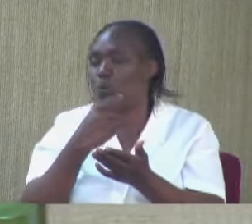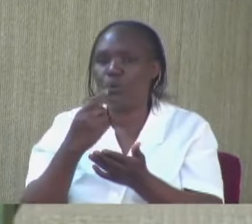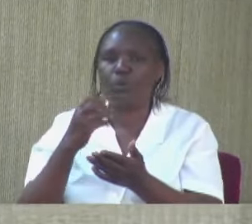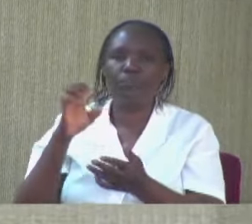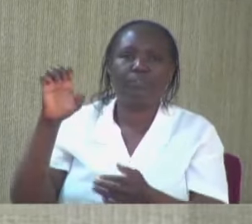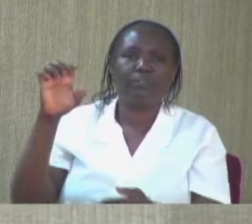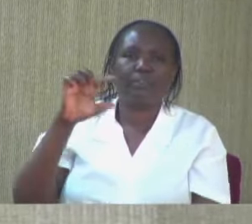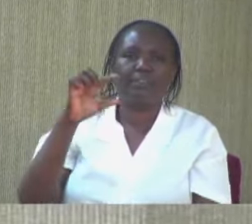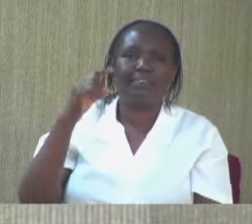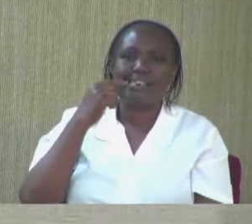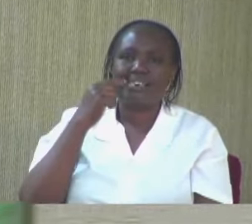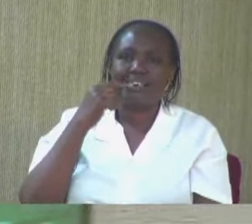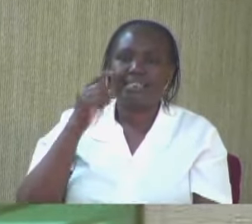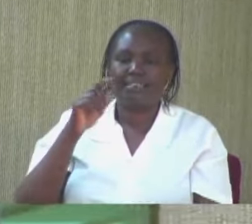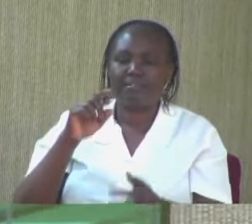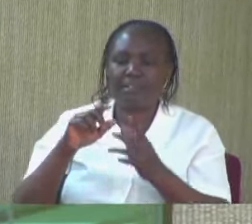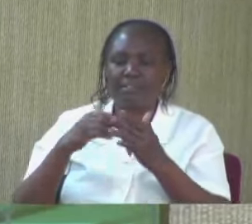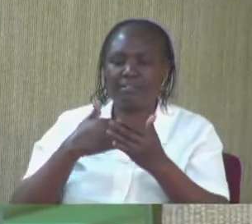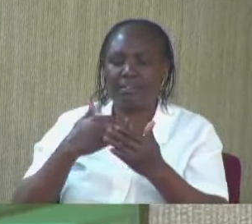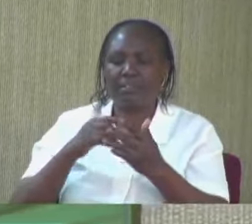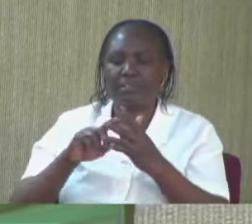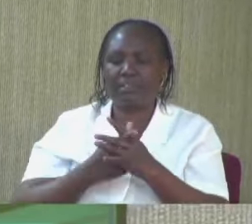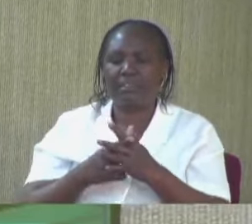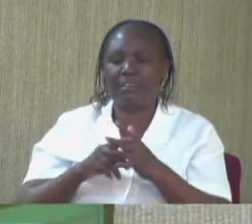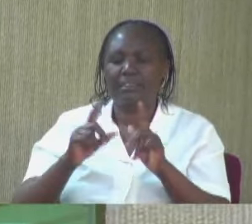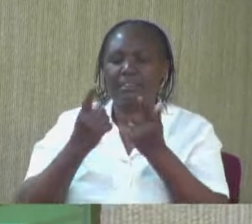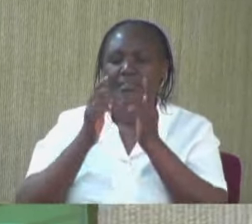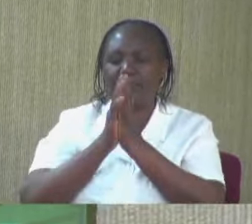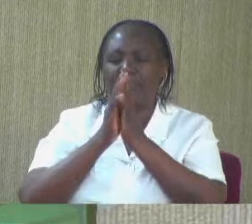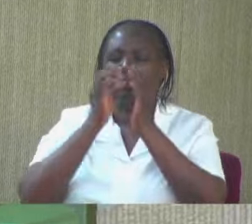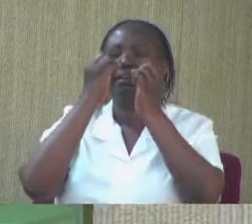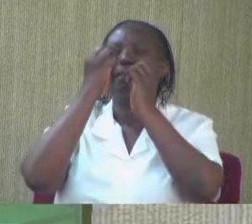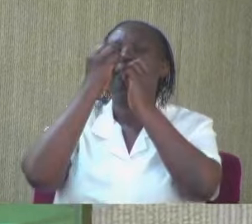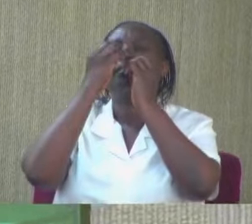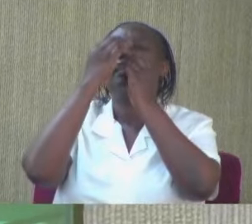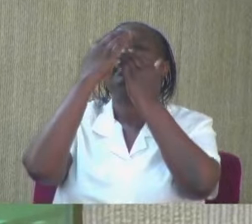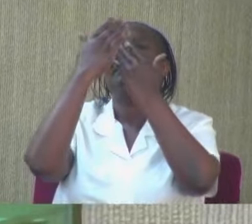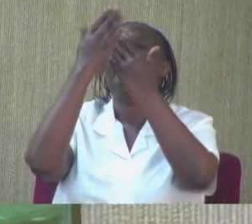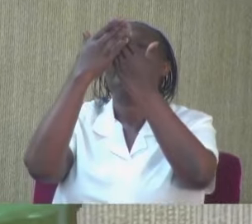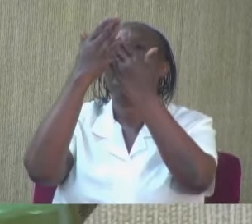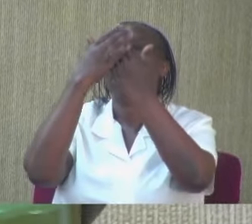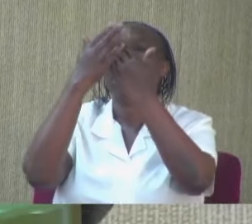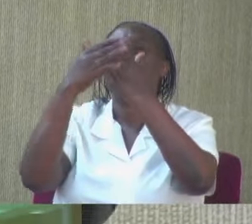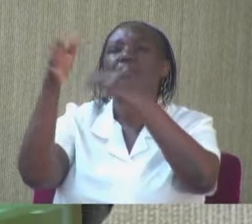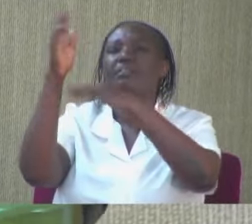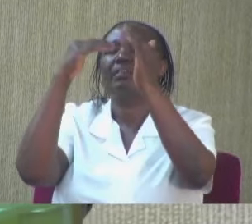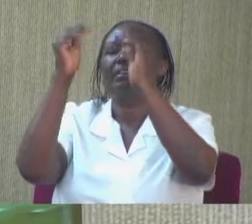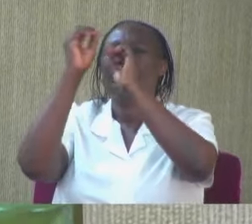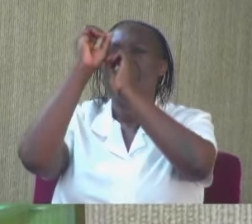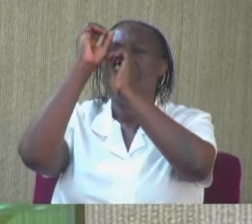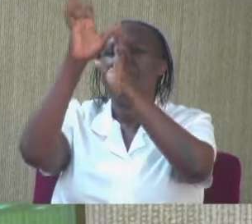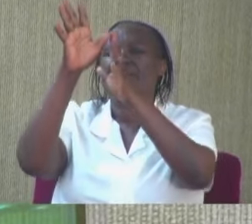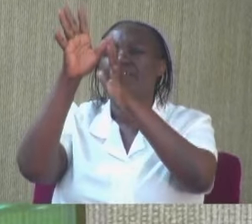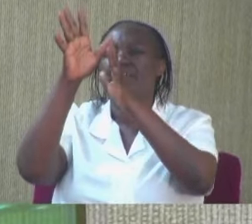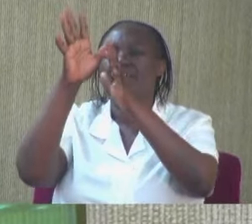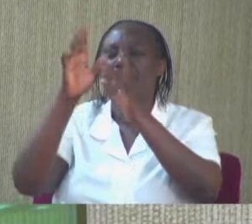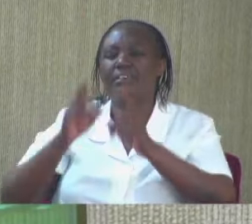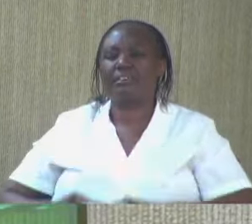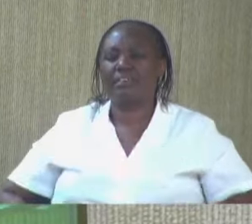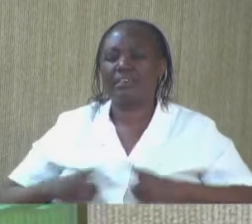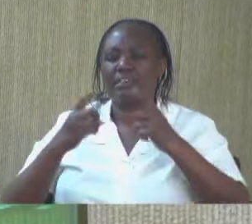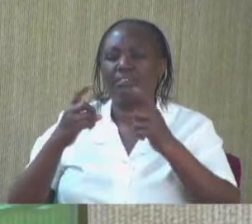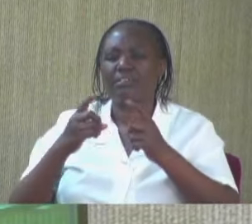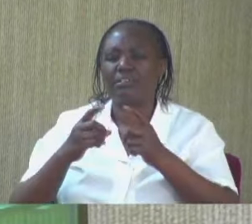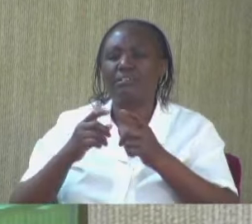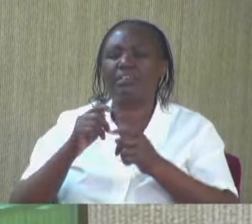begin, let us pray. Thank you, Heavenly Father, for the gift of the testimony of